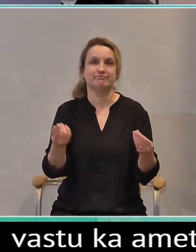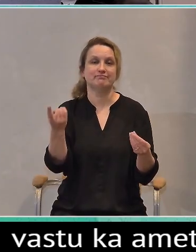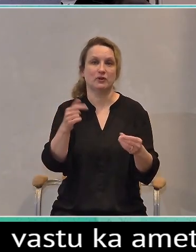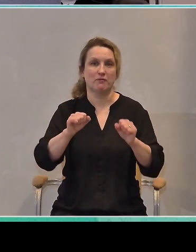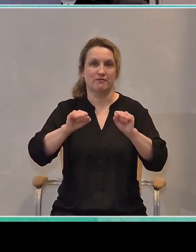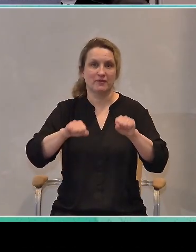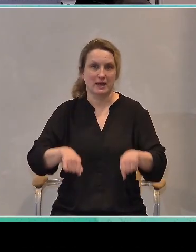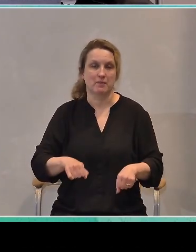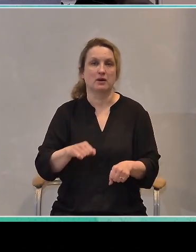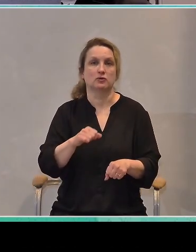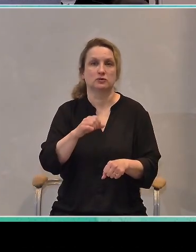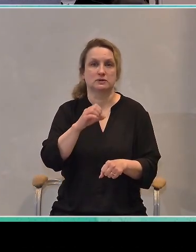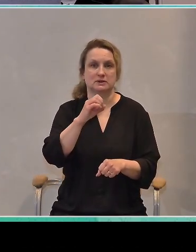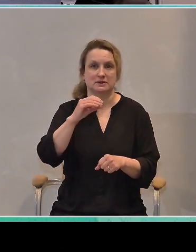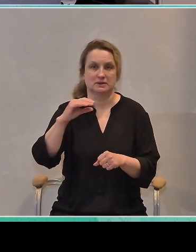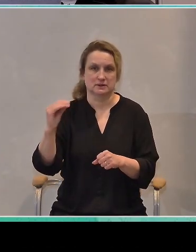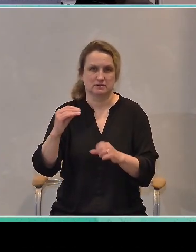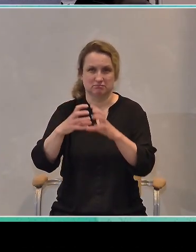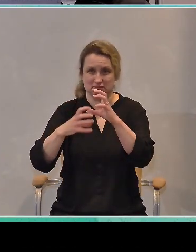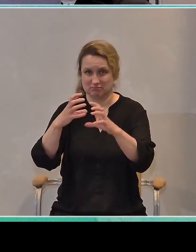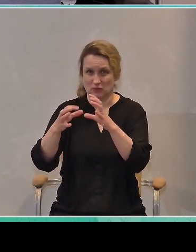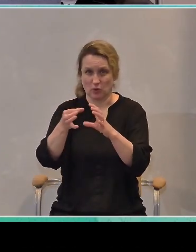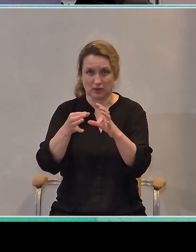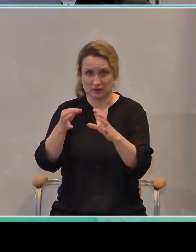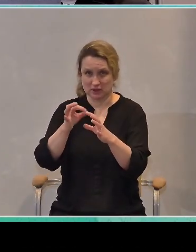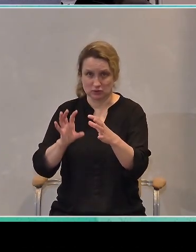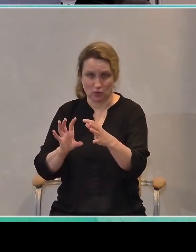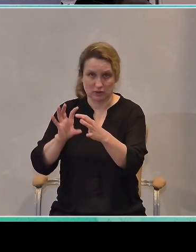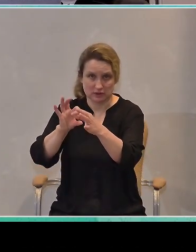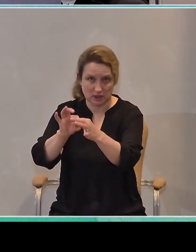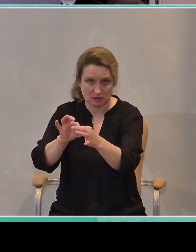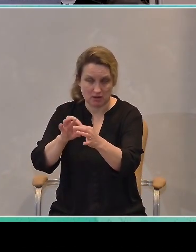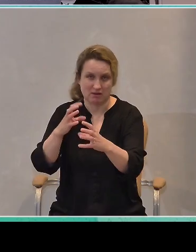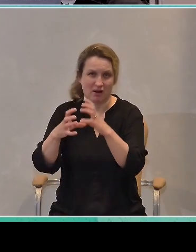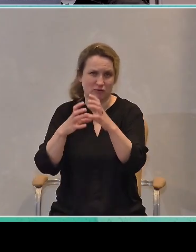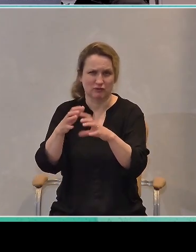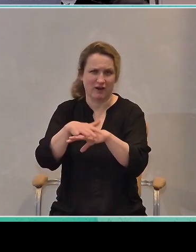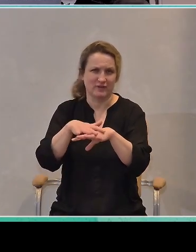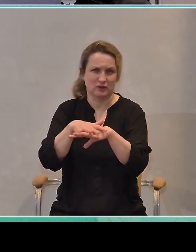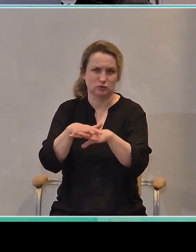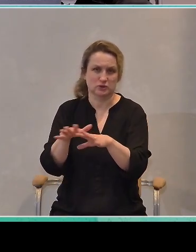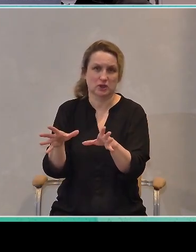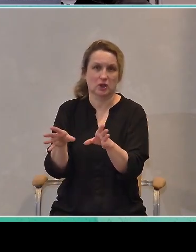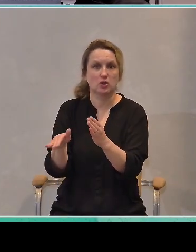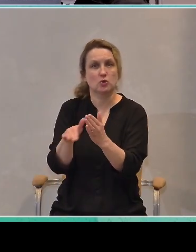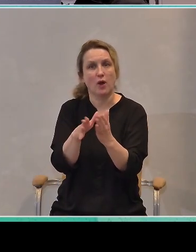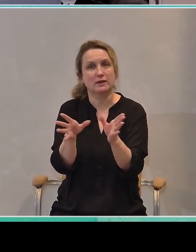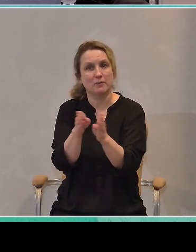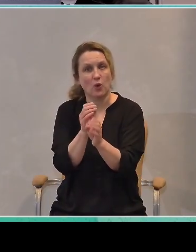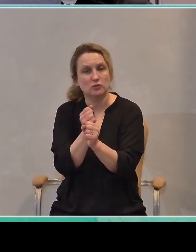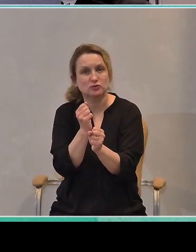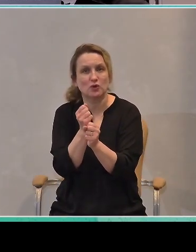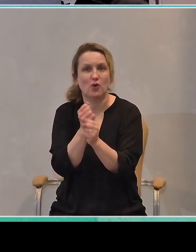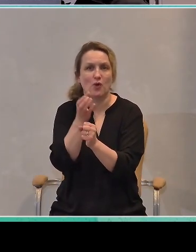association. In spring, we want to join the EDC Global Alliance. This is an international